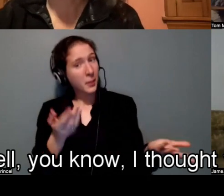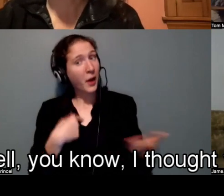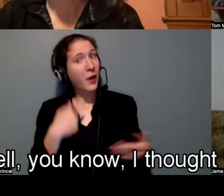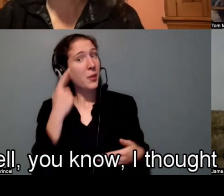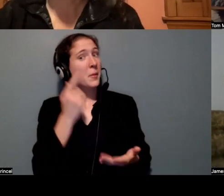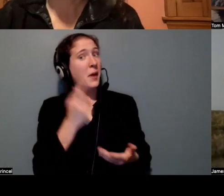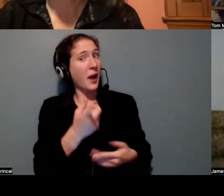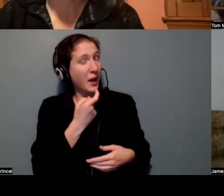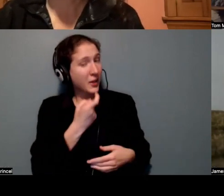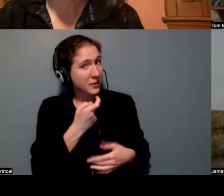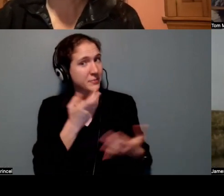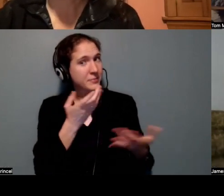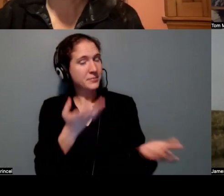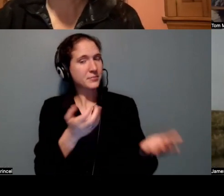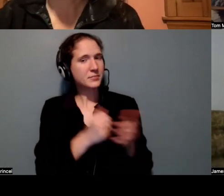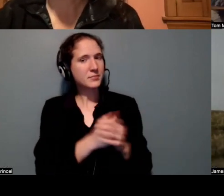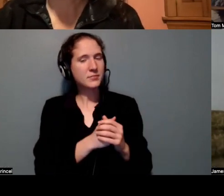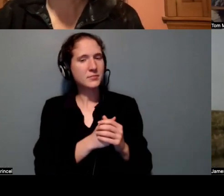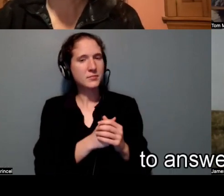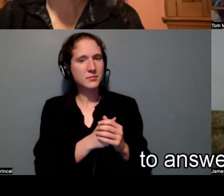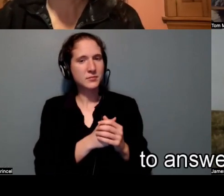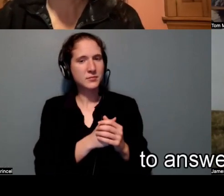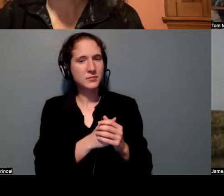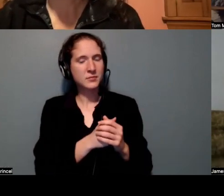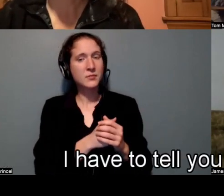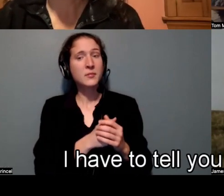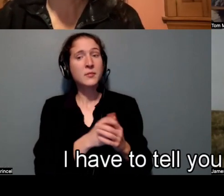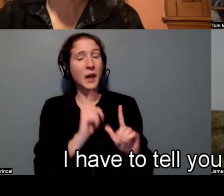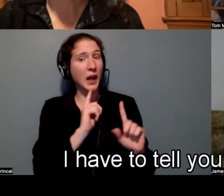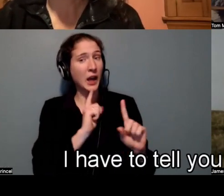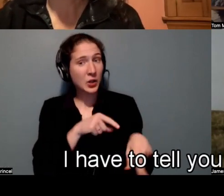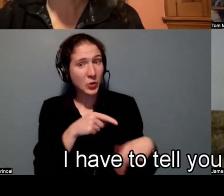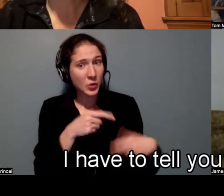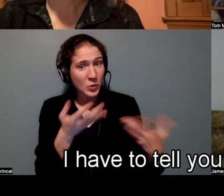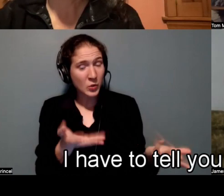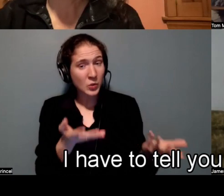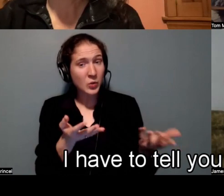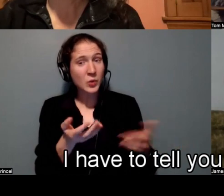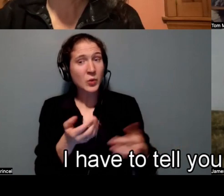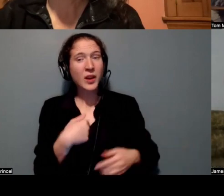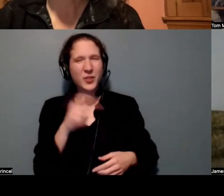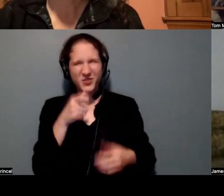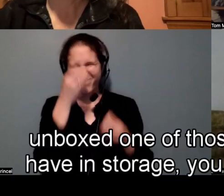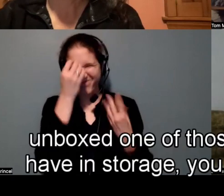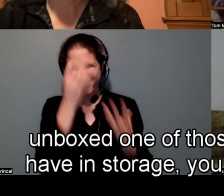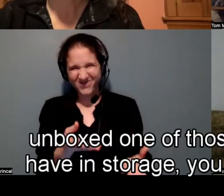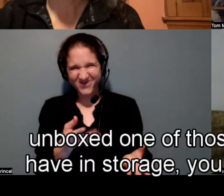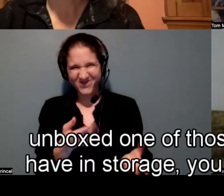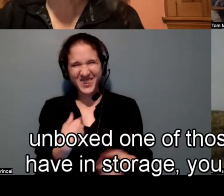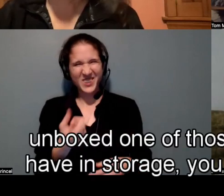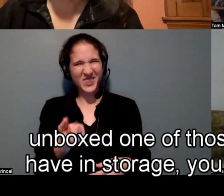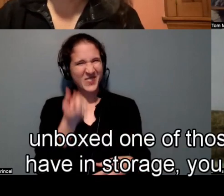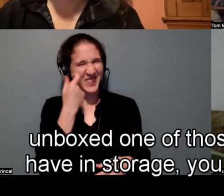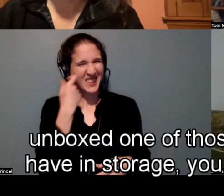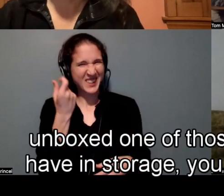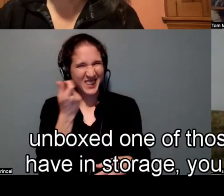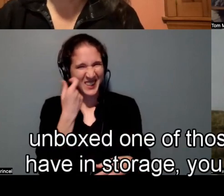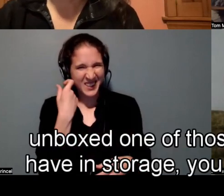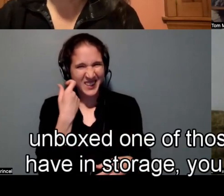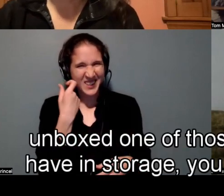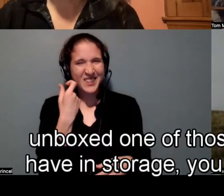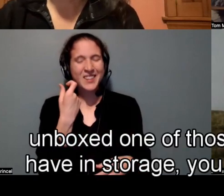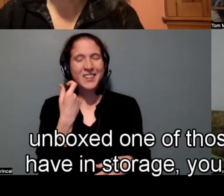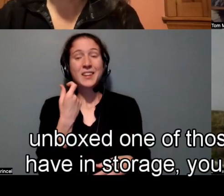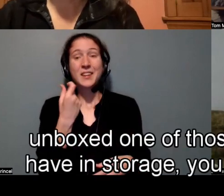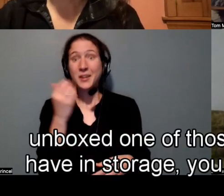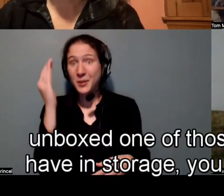that. And to answer that, I have to tell you that I recently unboxed one of those